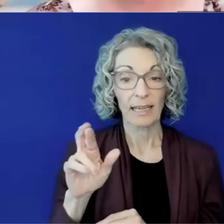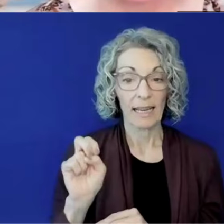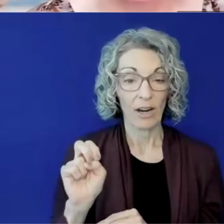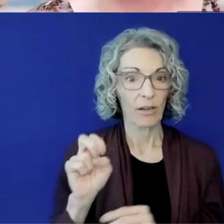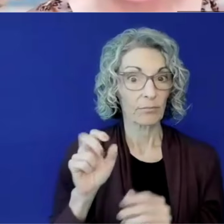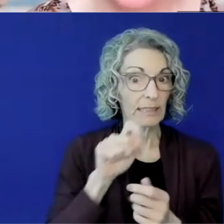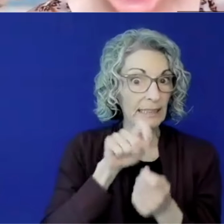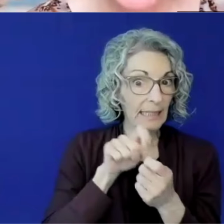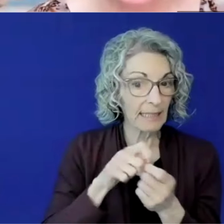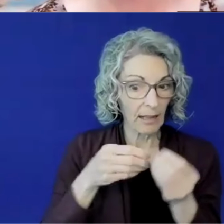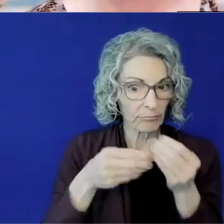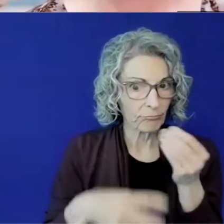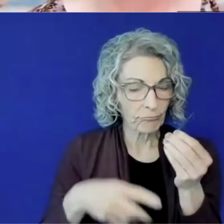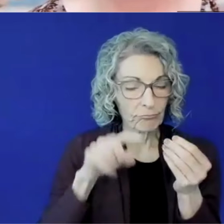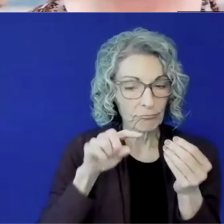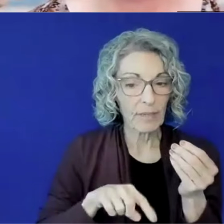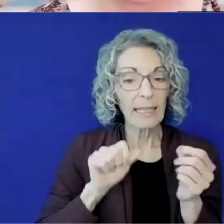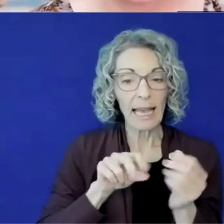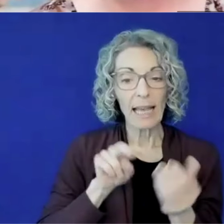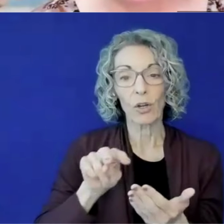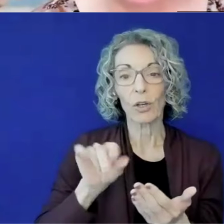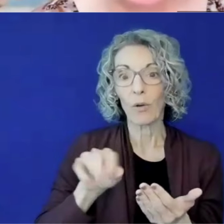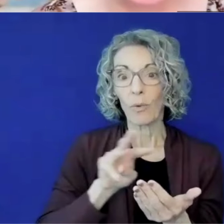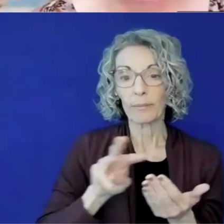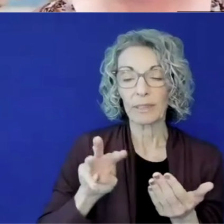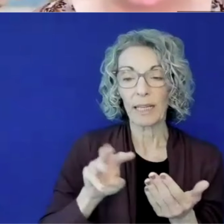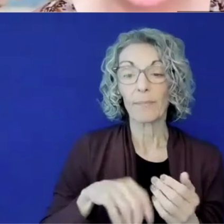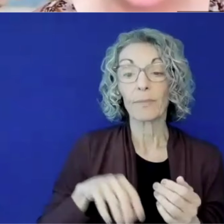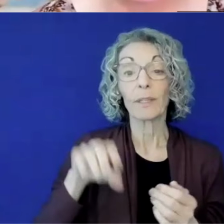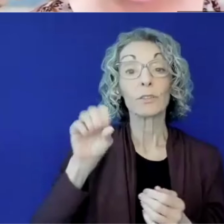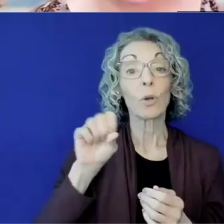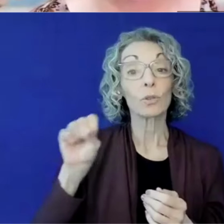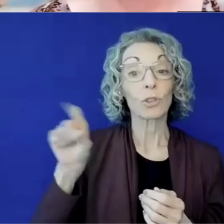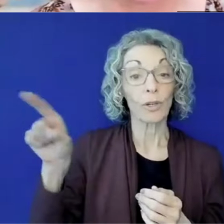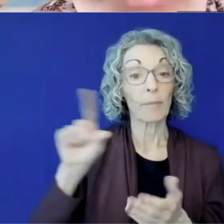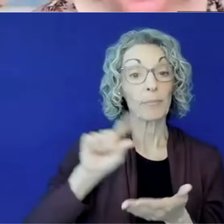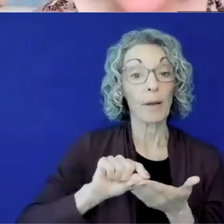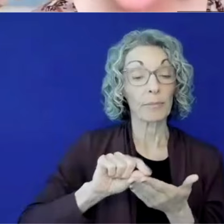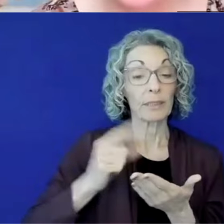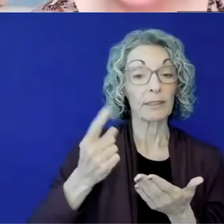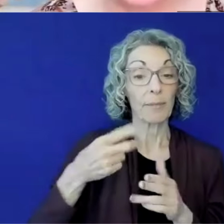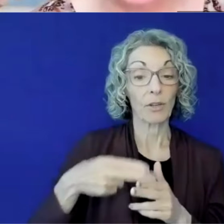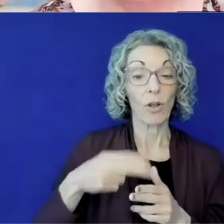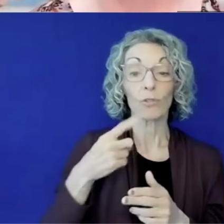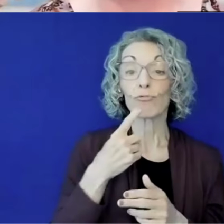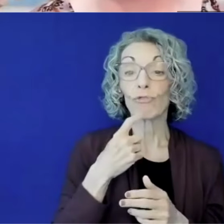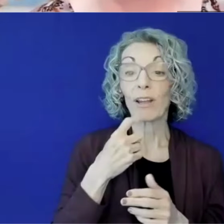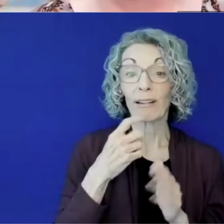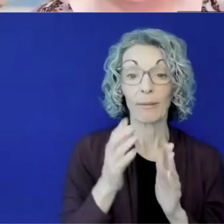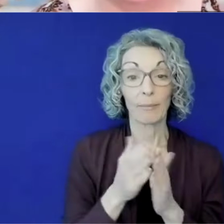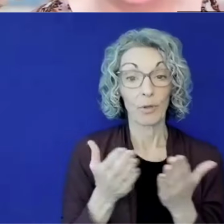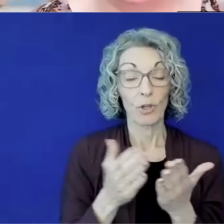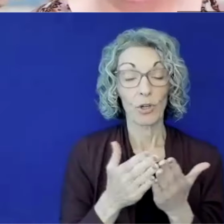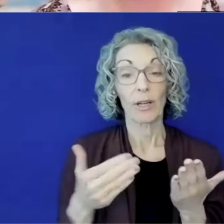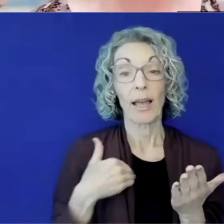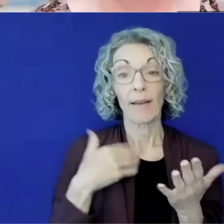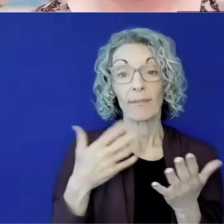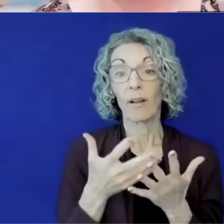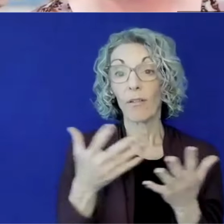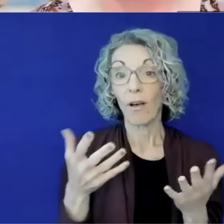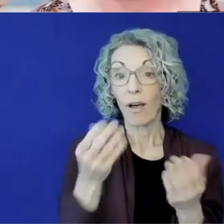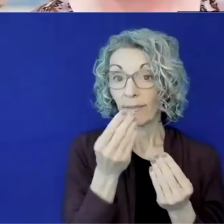check out websites like that. Social Security publishes a publication called The Red Book that also has a lot of